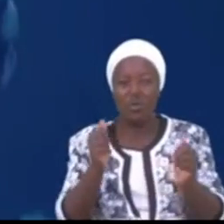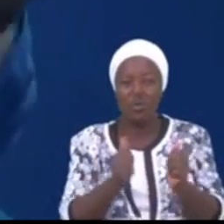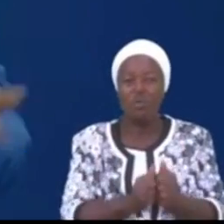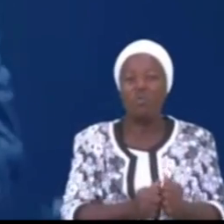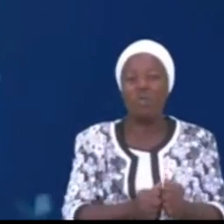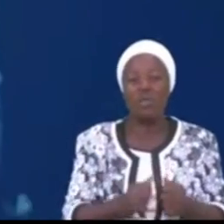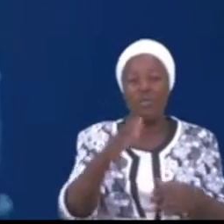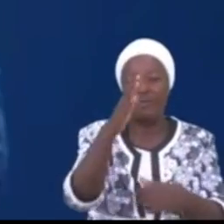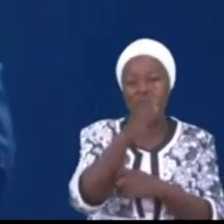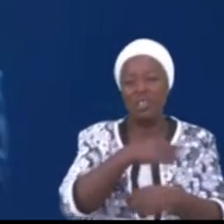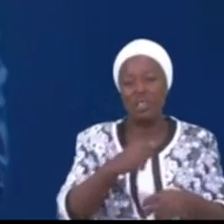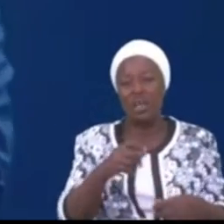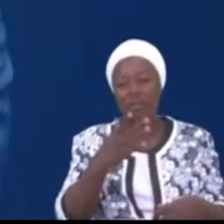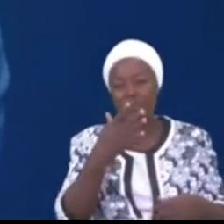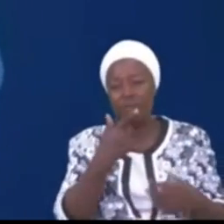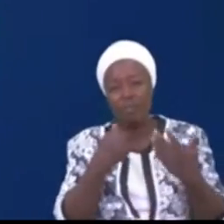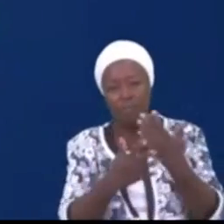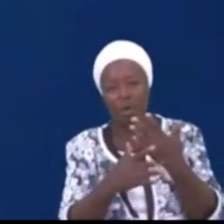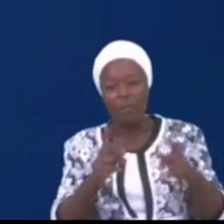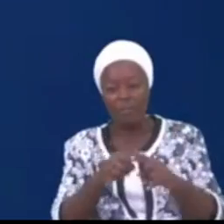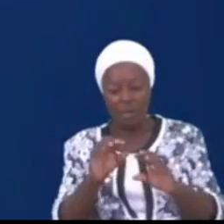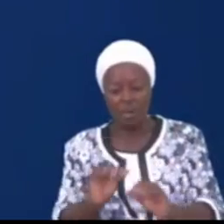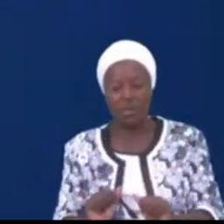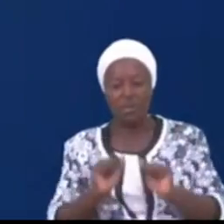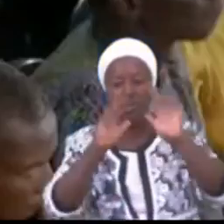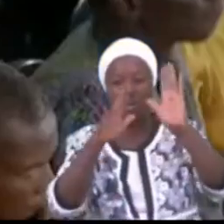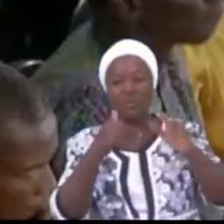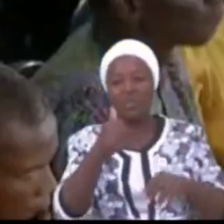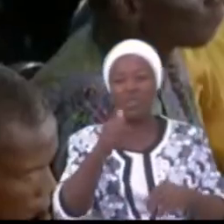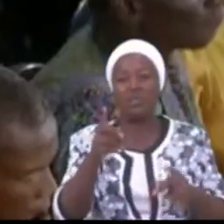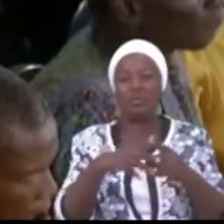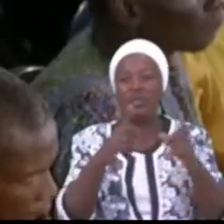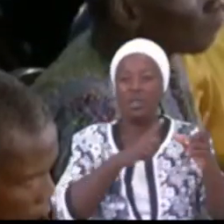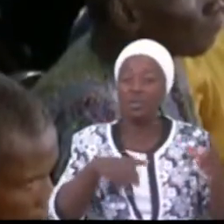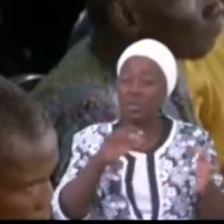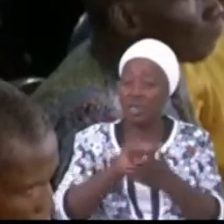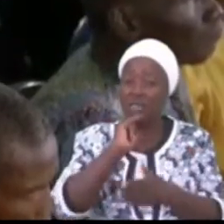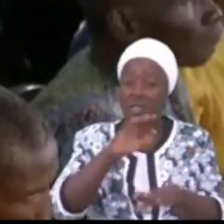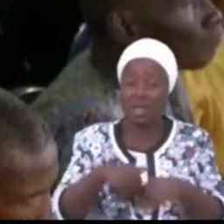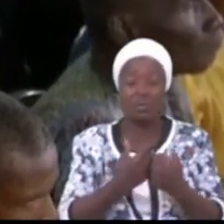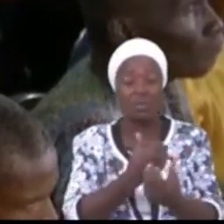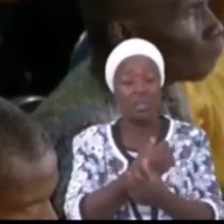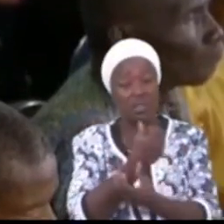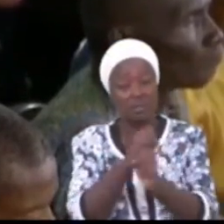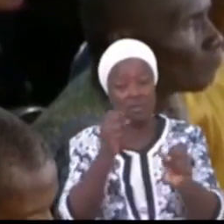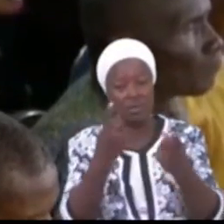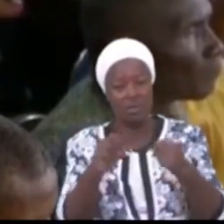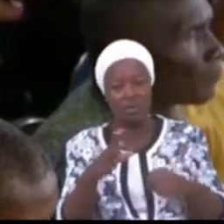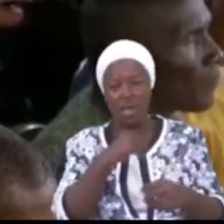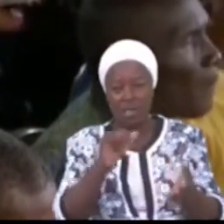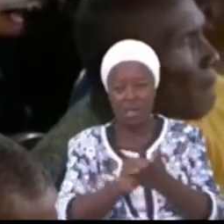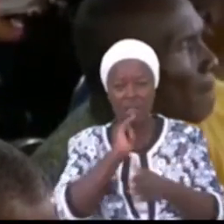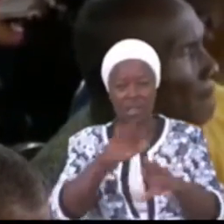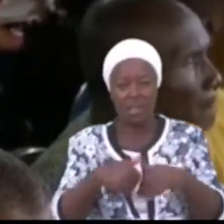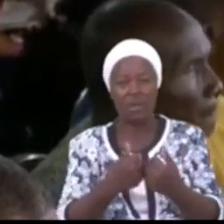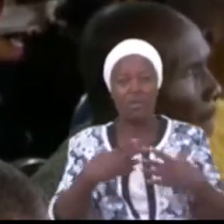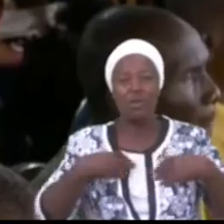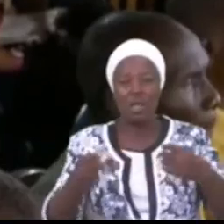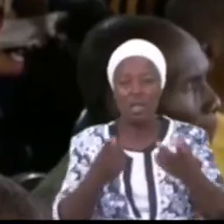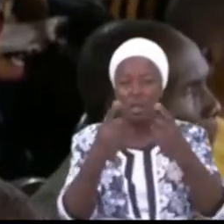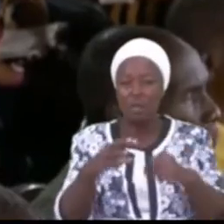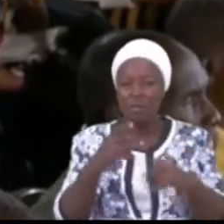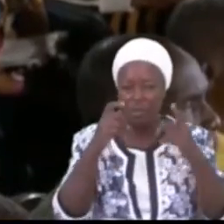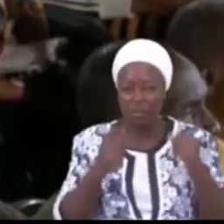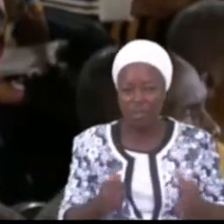he handed over himself unto the Lord. That's how salvation comes. That's how healing comes.